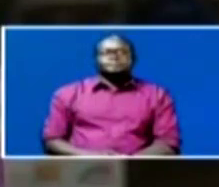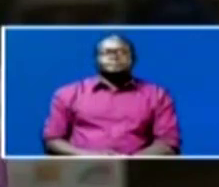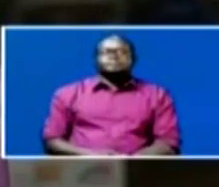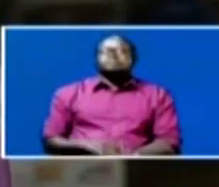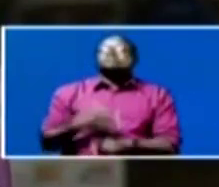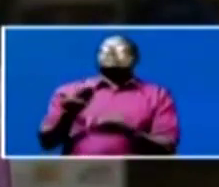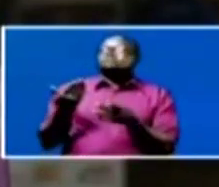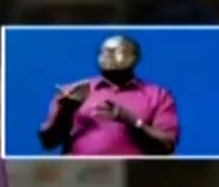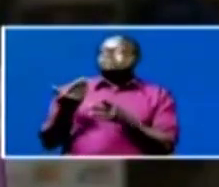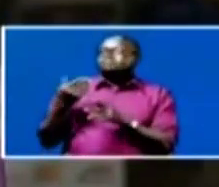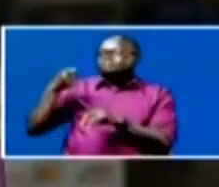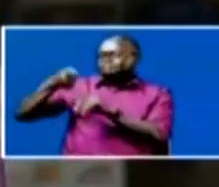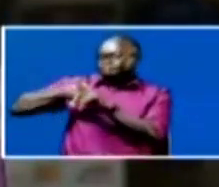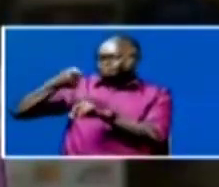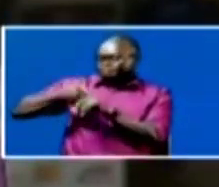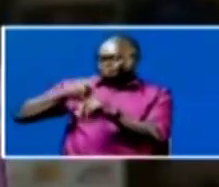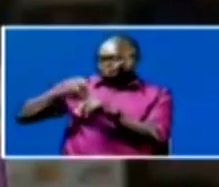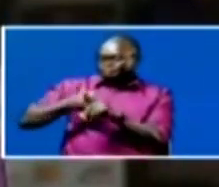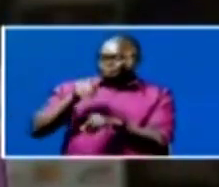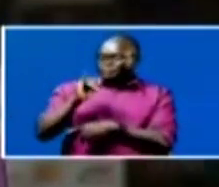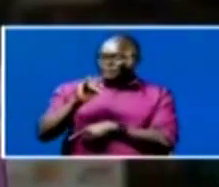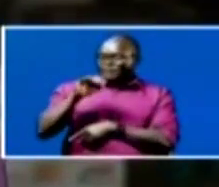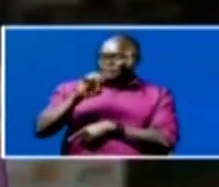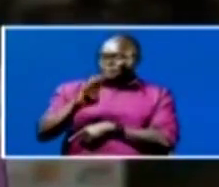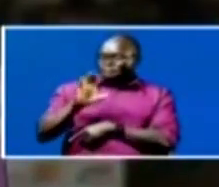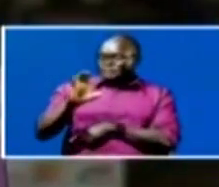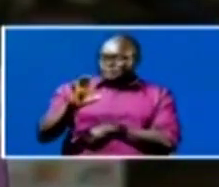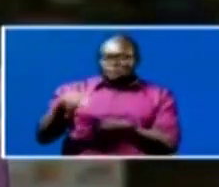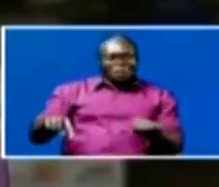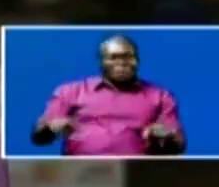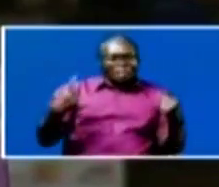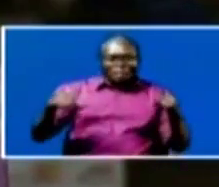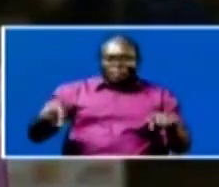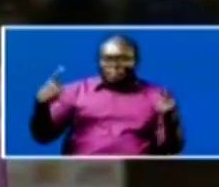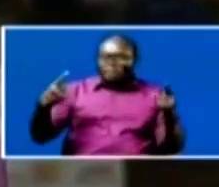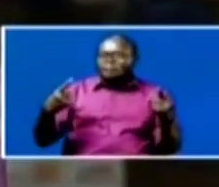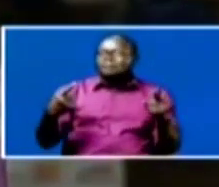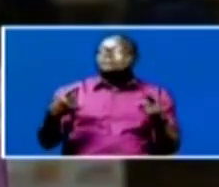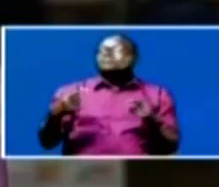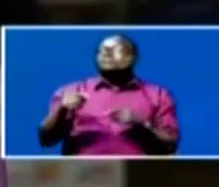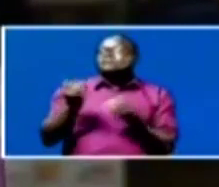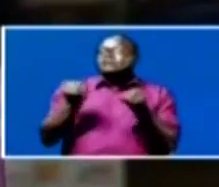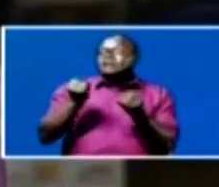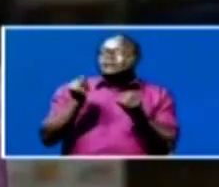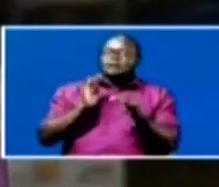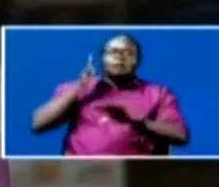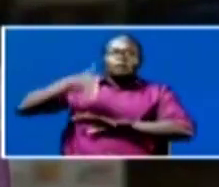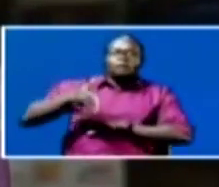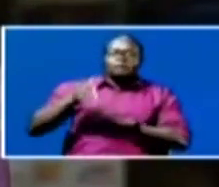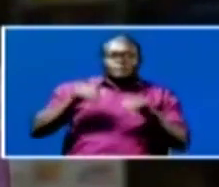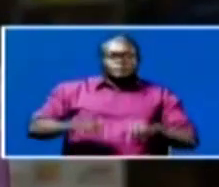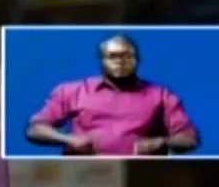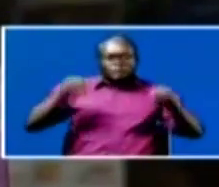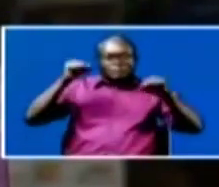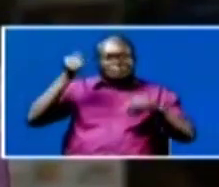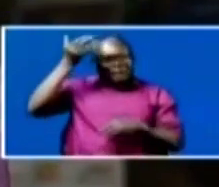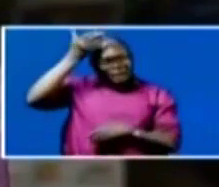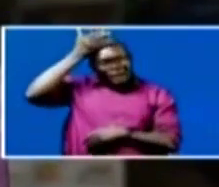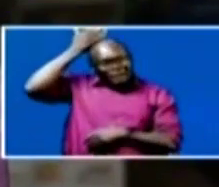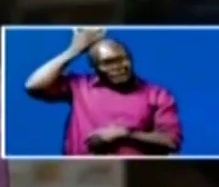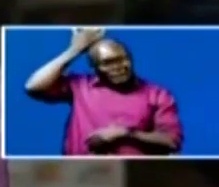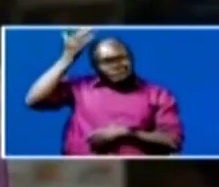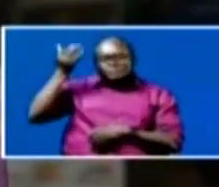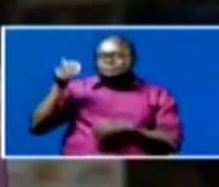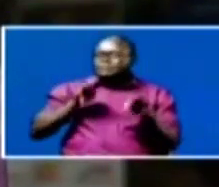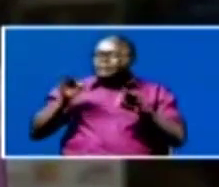The war inside the Independent and Electoral Boundaries Commission escalated on Saturday with the Chairman Wafula Chebukati